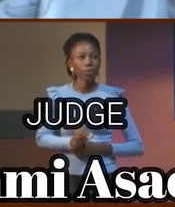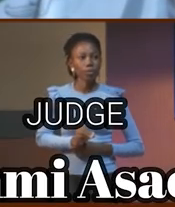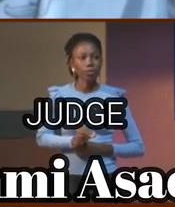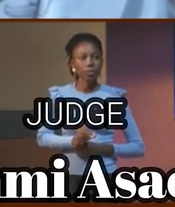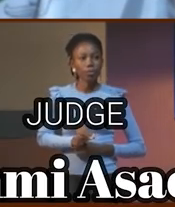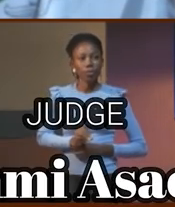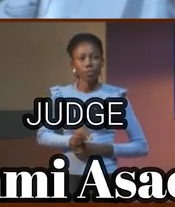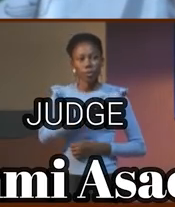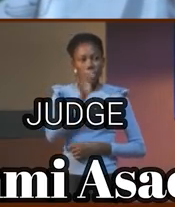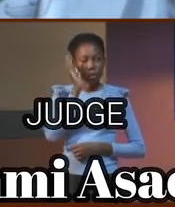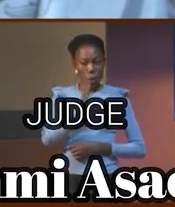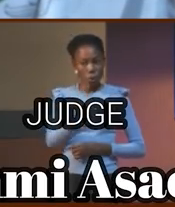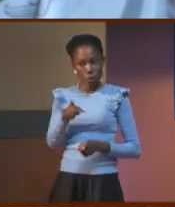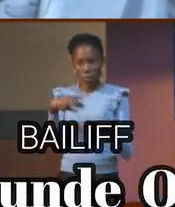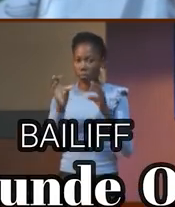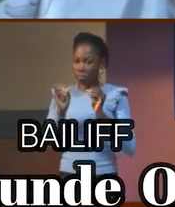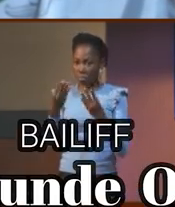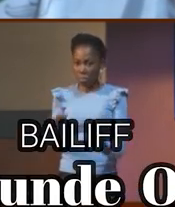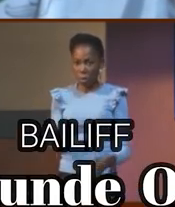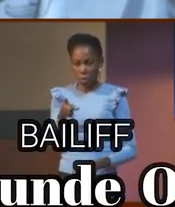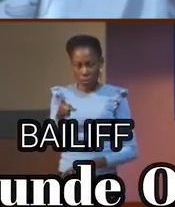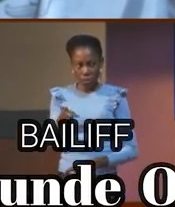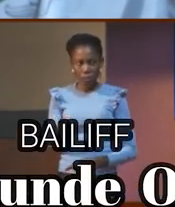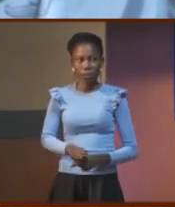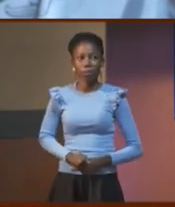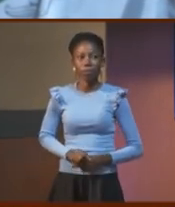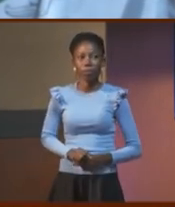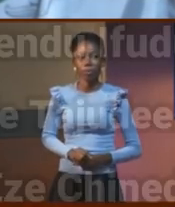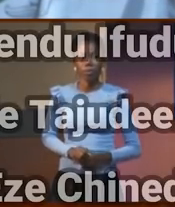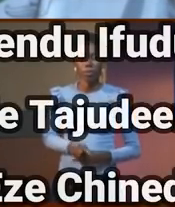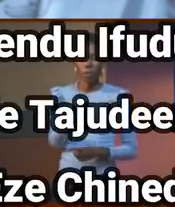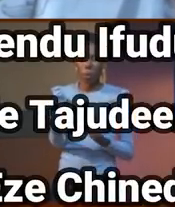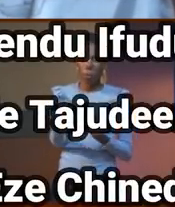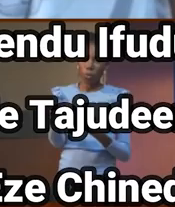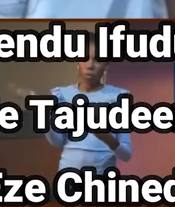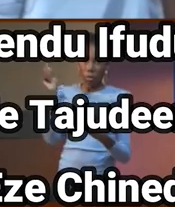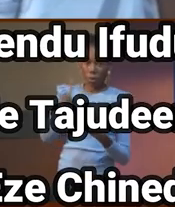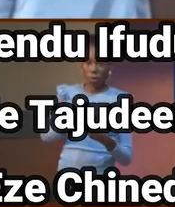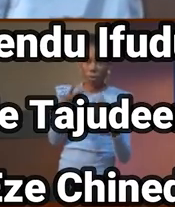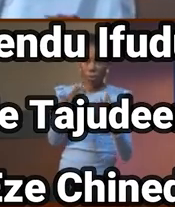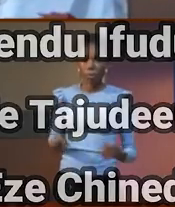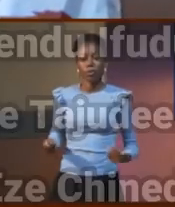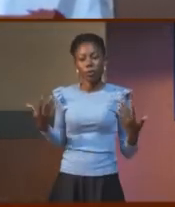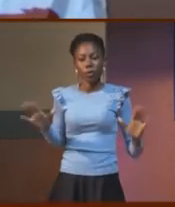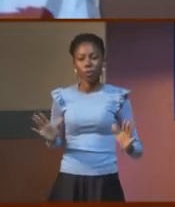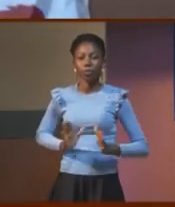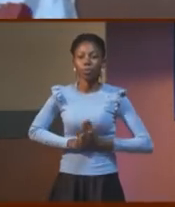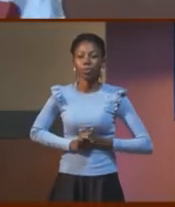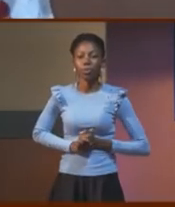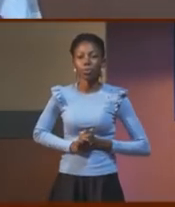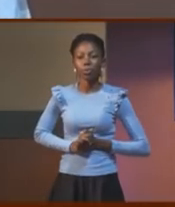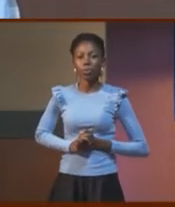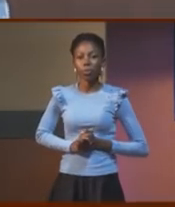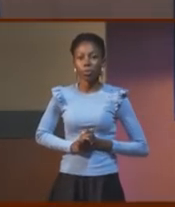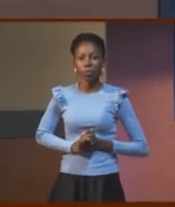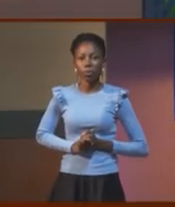I'll be dismissing your matter. This matter is hereby dismissed. All right.